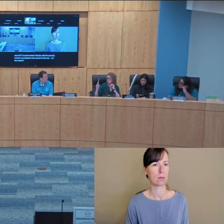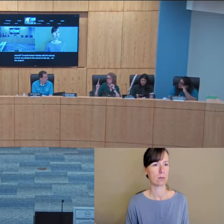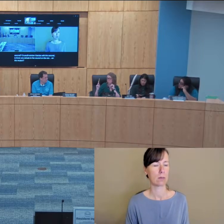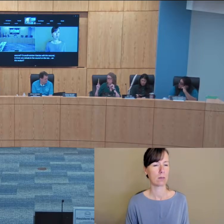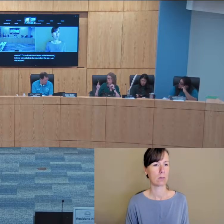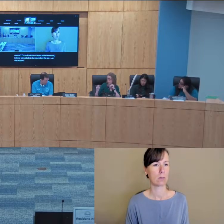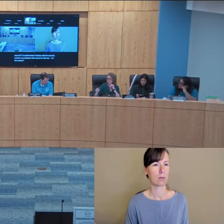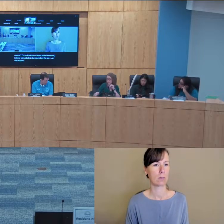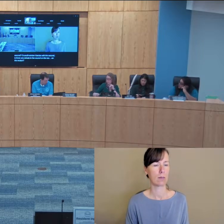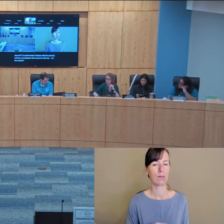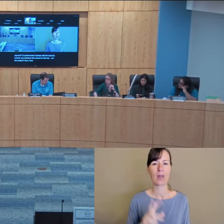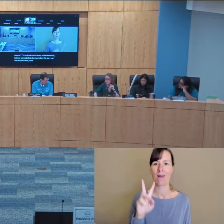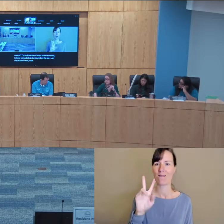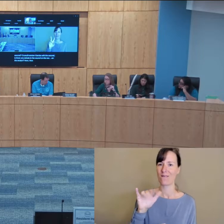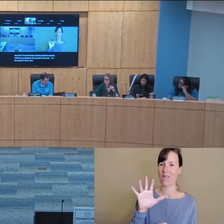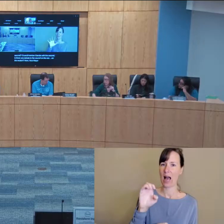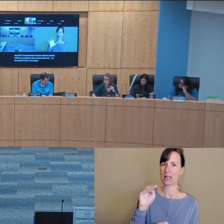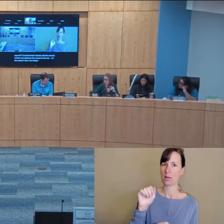Here, Vice Mayor.